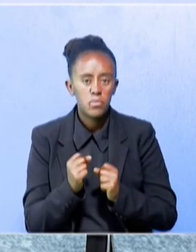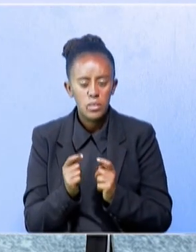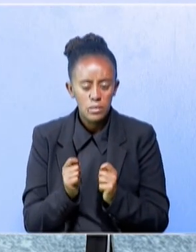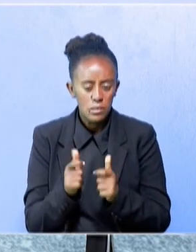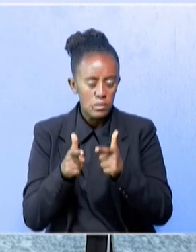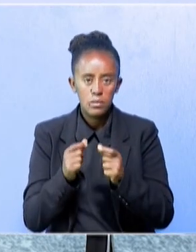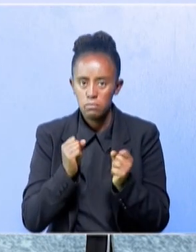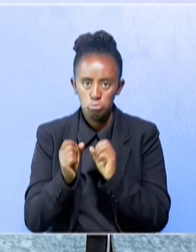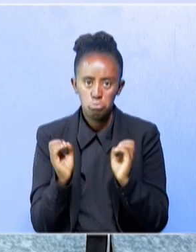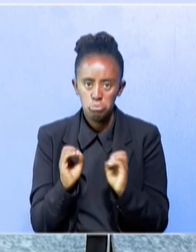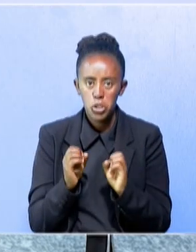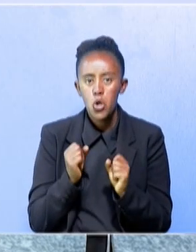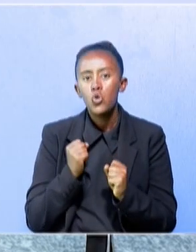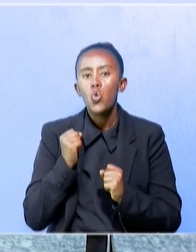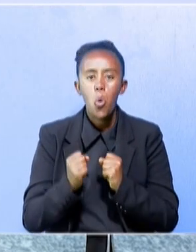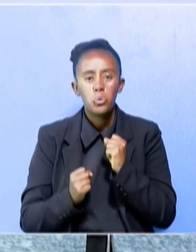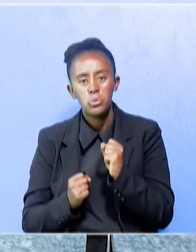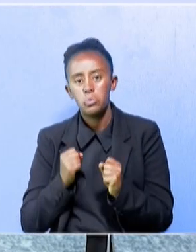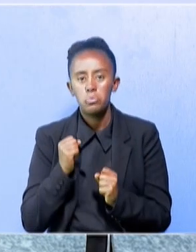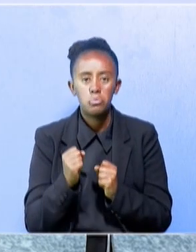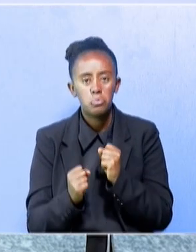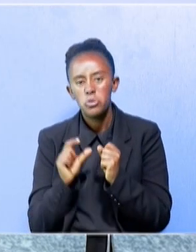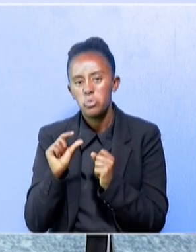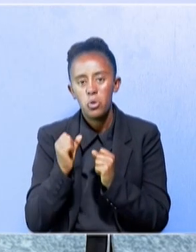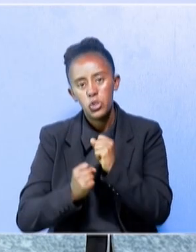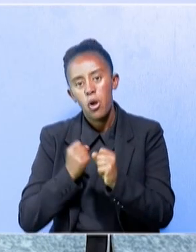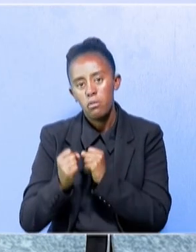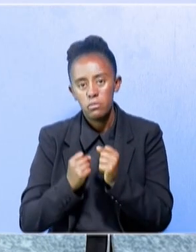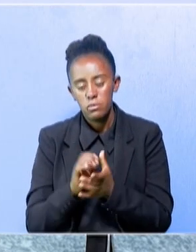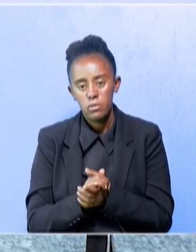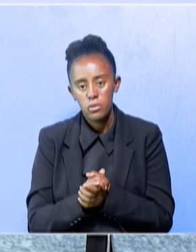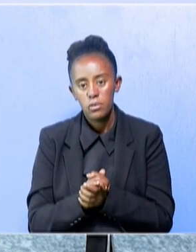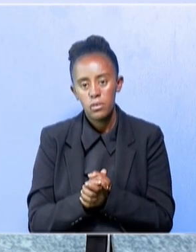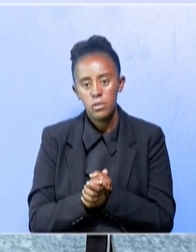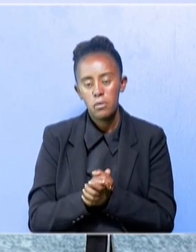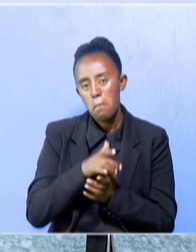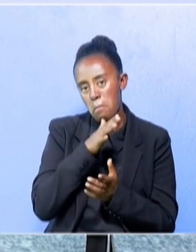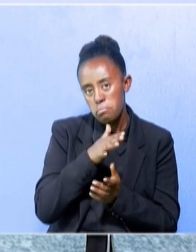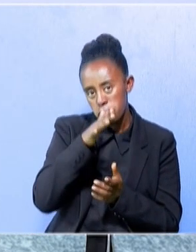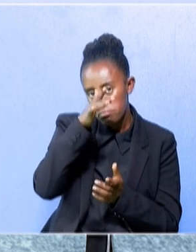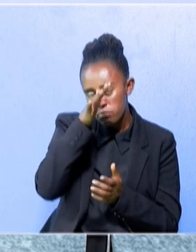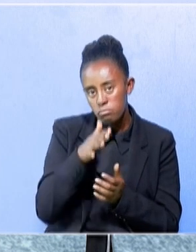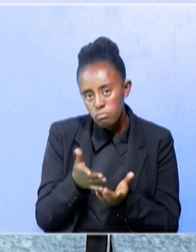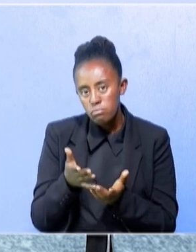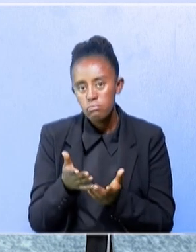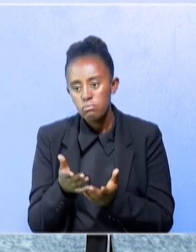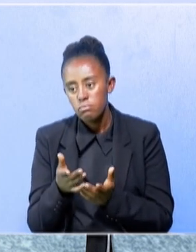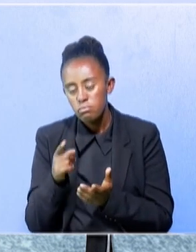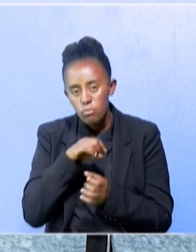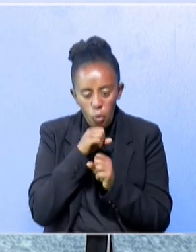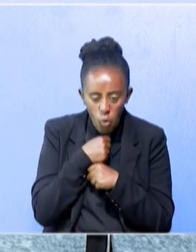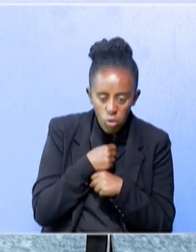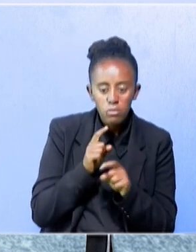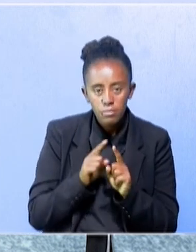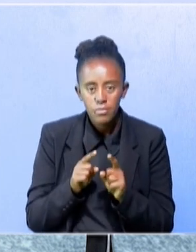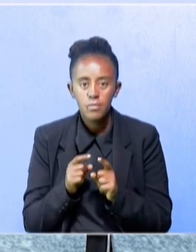real running, but simply activity that usually, or maybe your dad, right, one of the aged people,